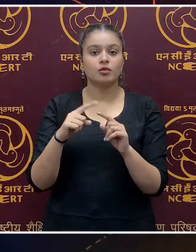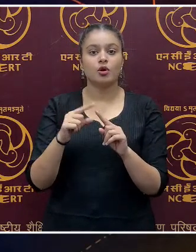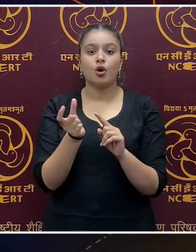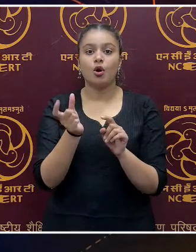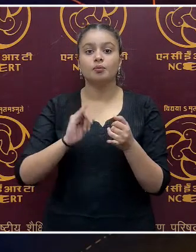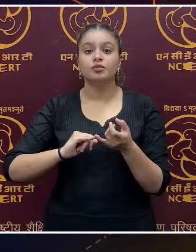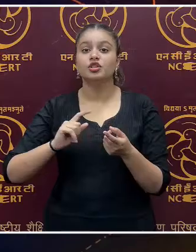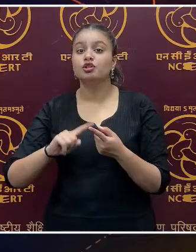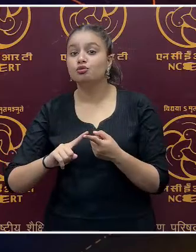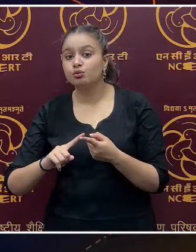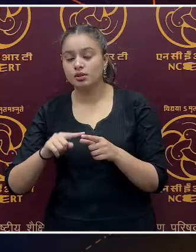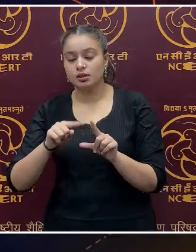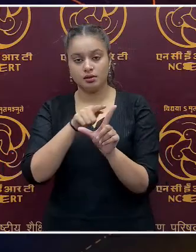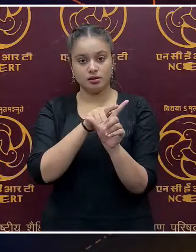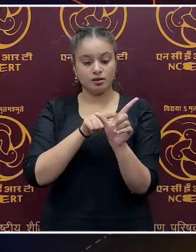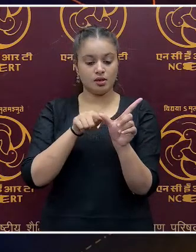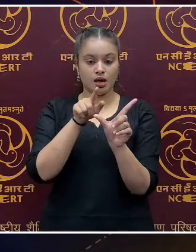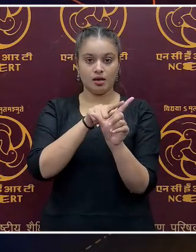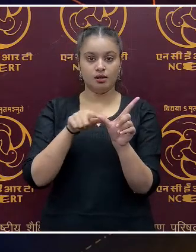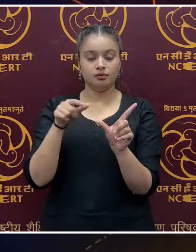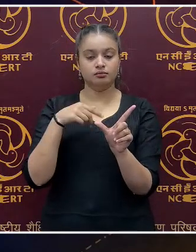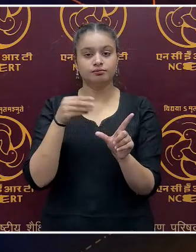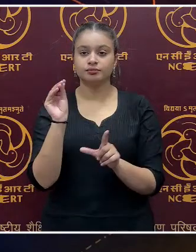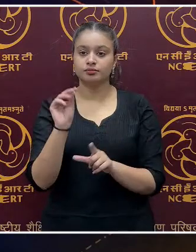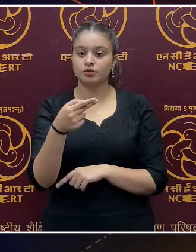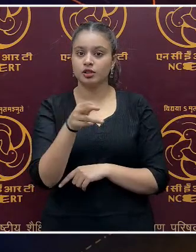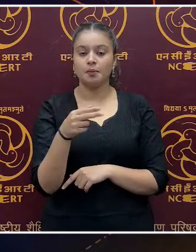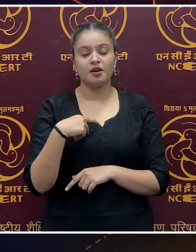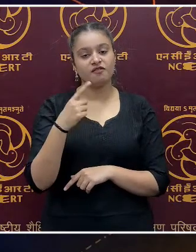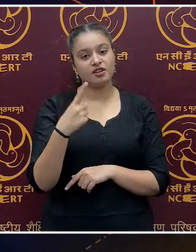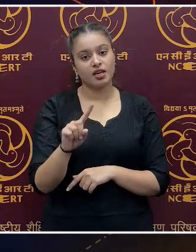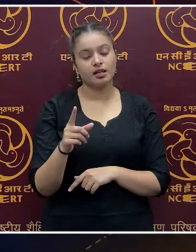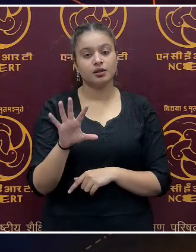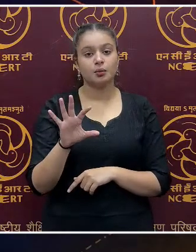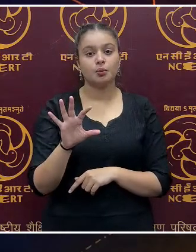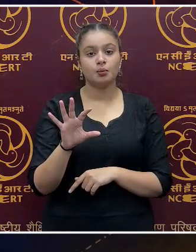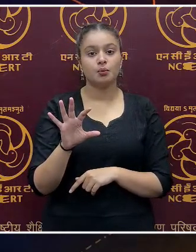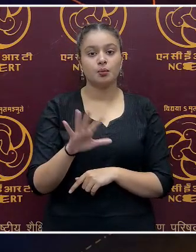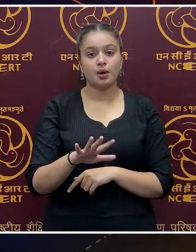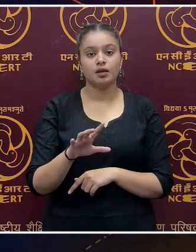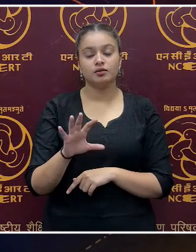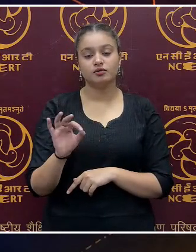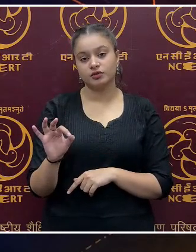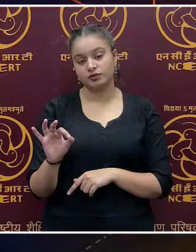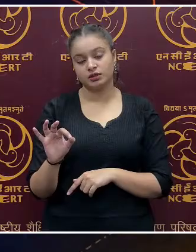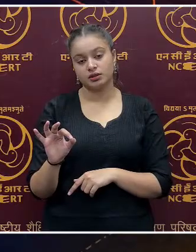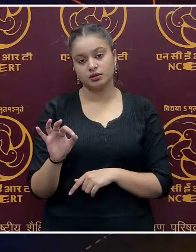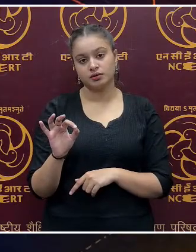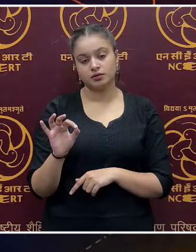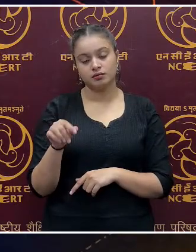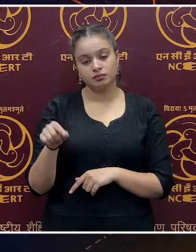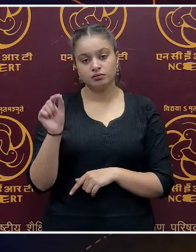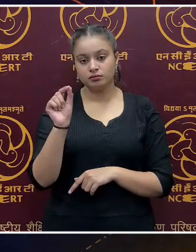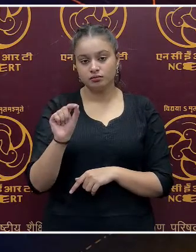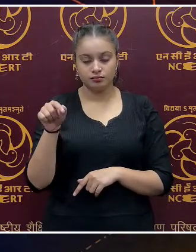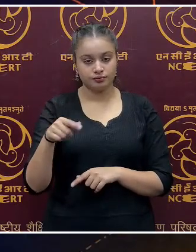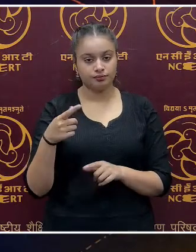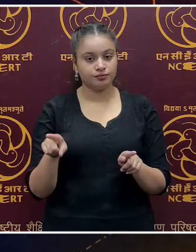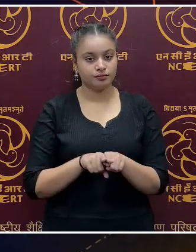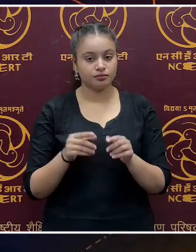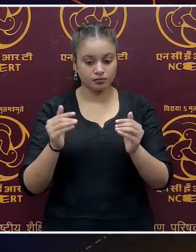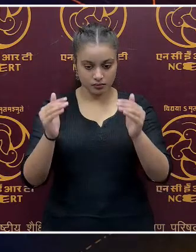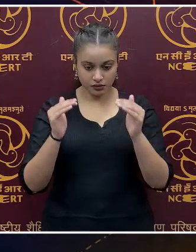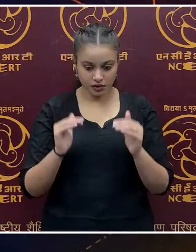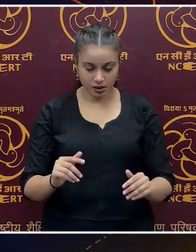will see here it is already mentioned correct 150 degrees as a obtuse angle. If we go with the